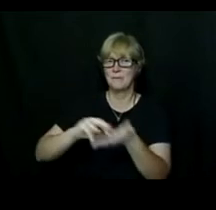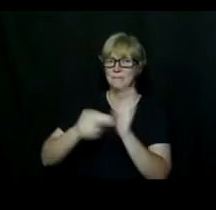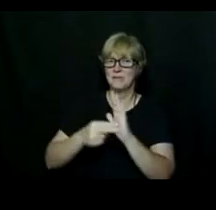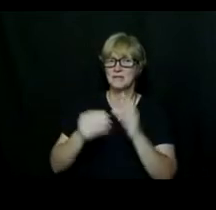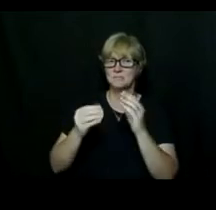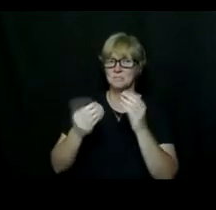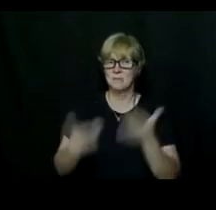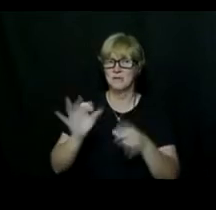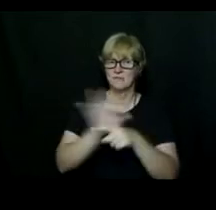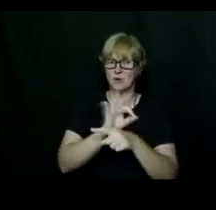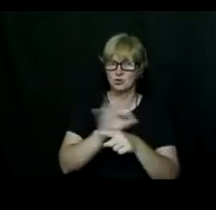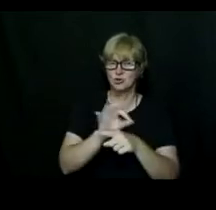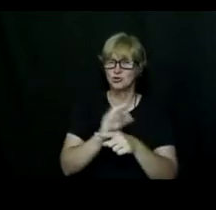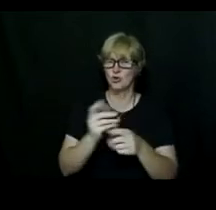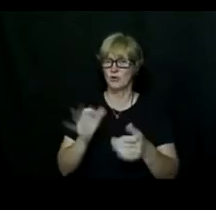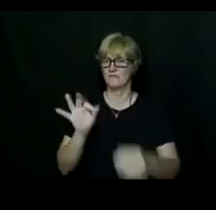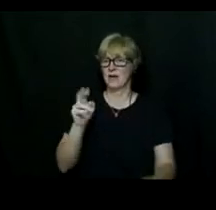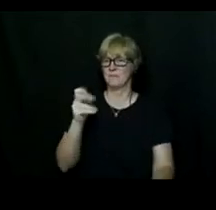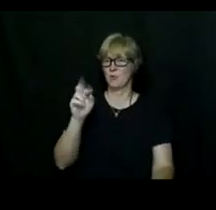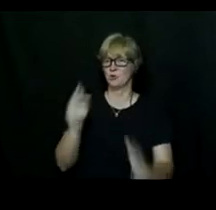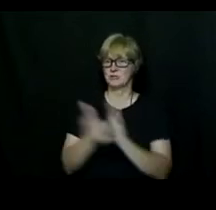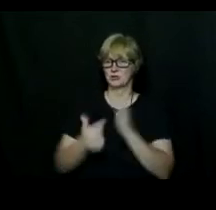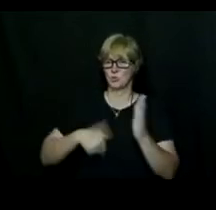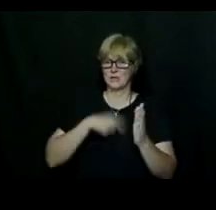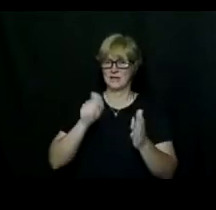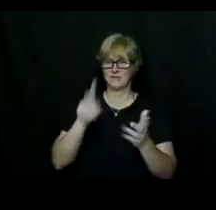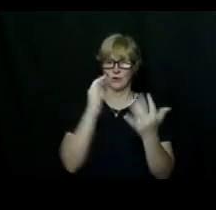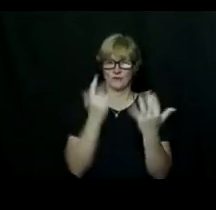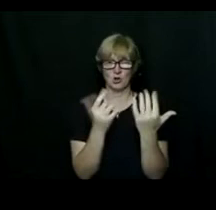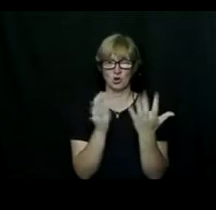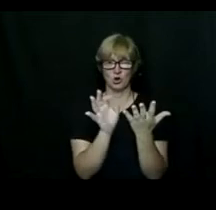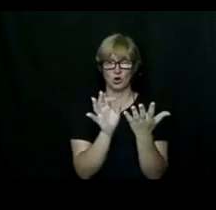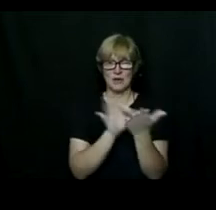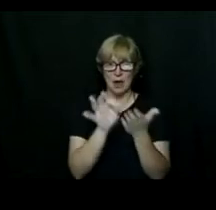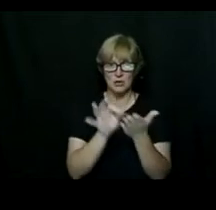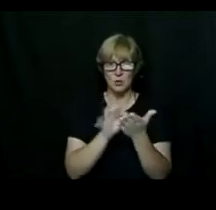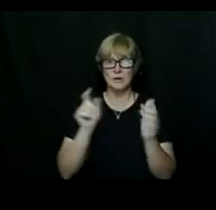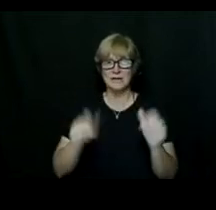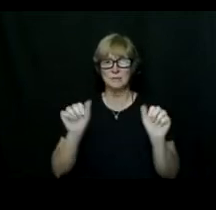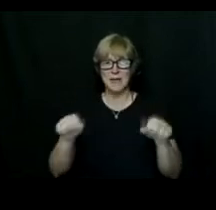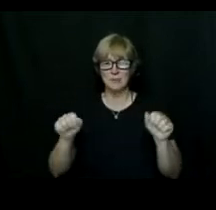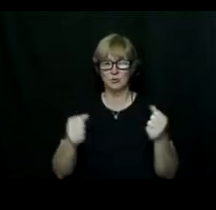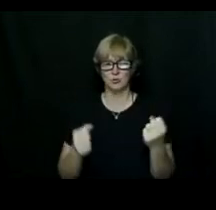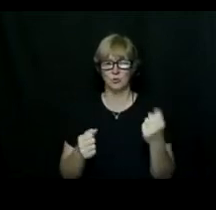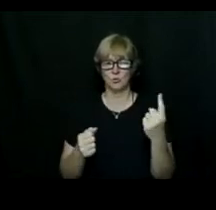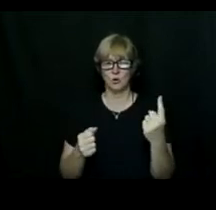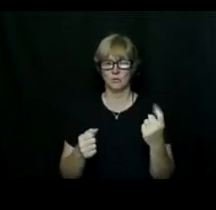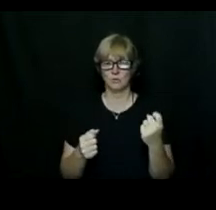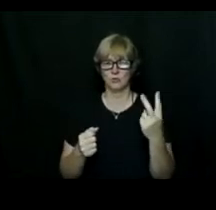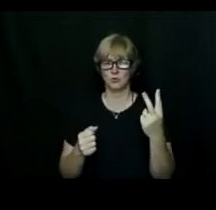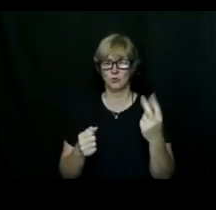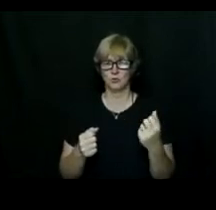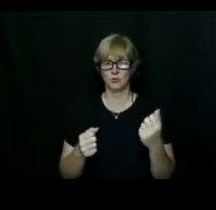we need for finger counting, that is agility, so we need to be able to move our fingers one by one, not all of them at once and